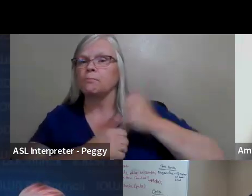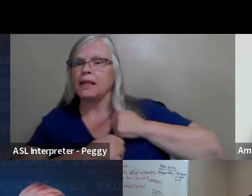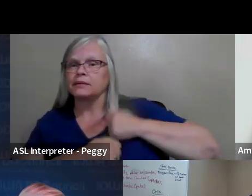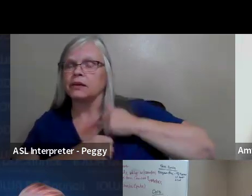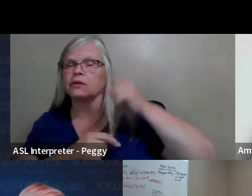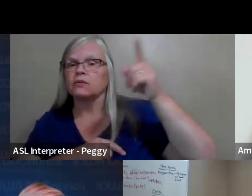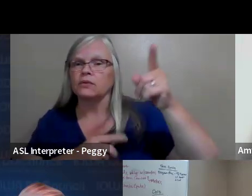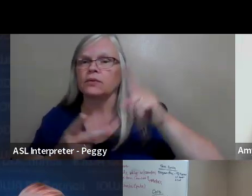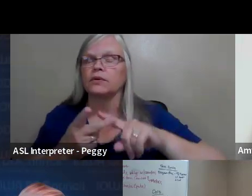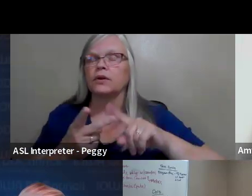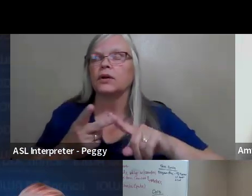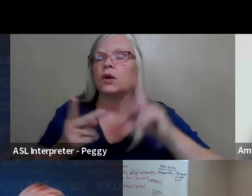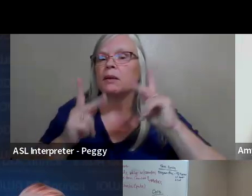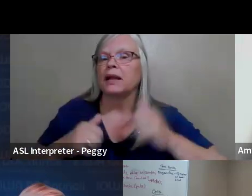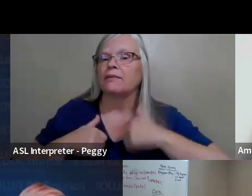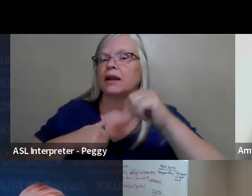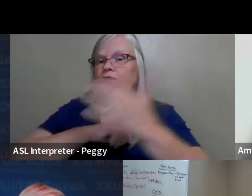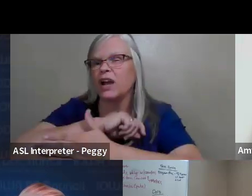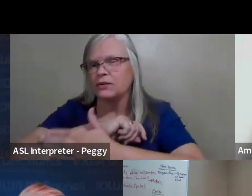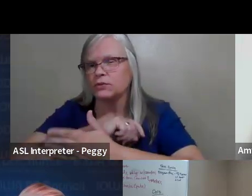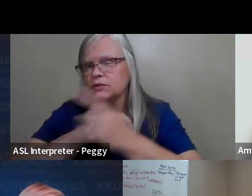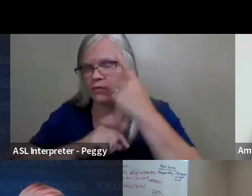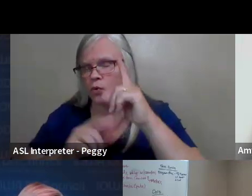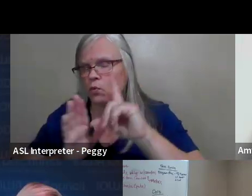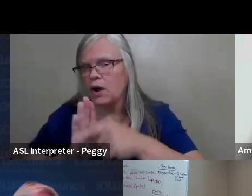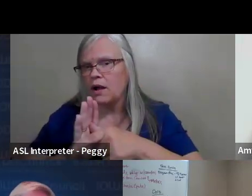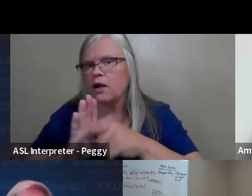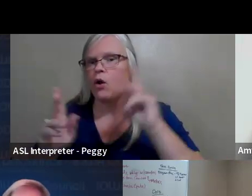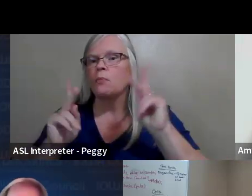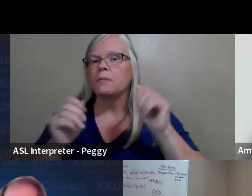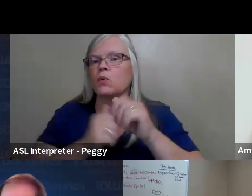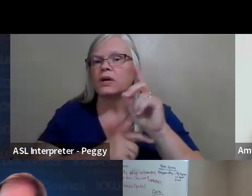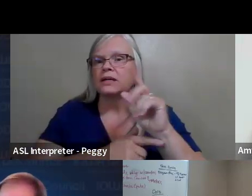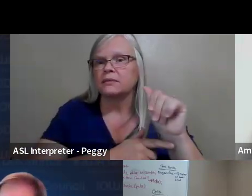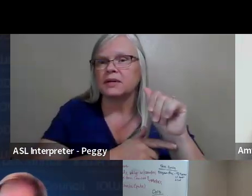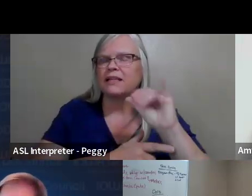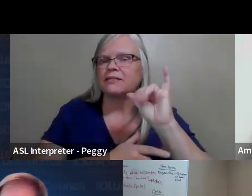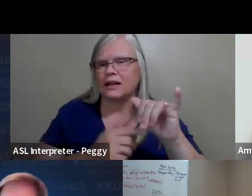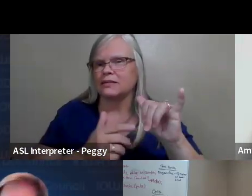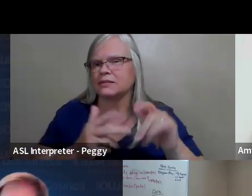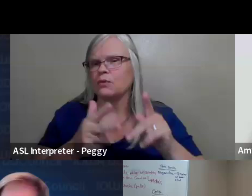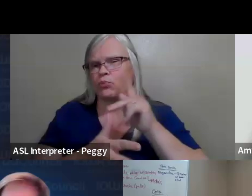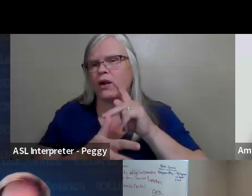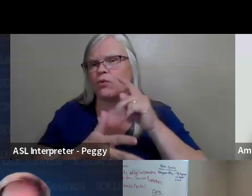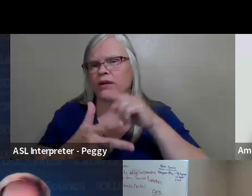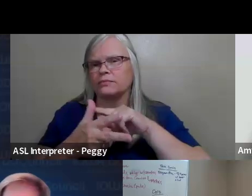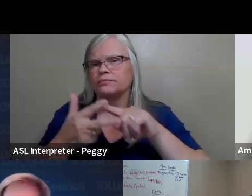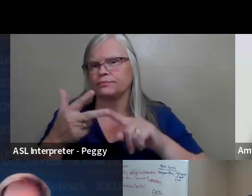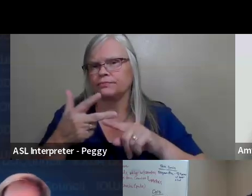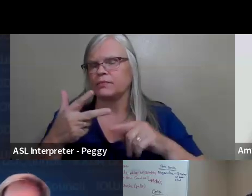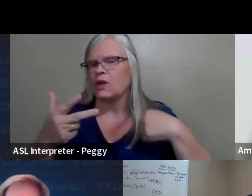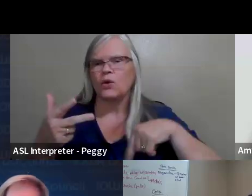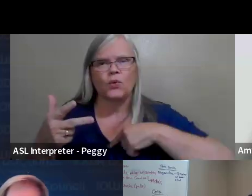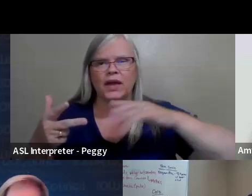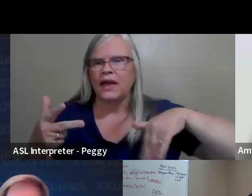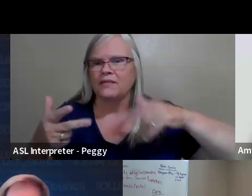voters, and voters with disabilities. That's still going to be a priority for us. We haven't